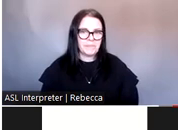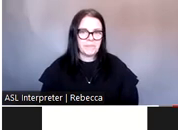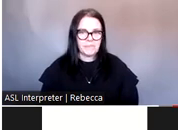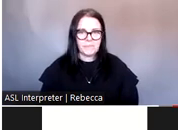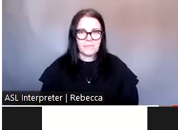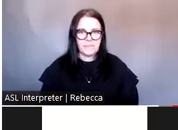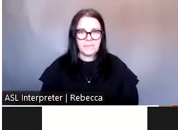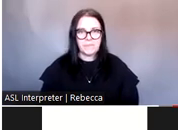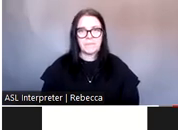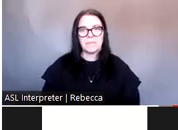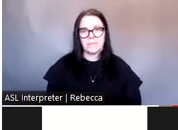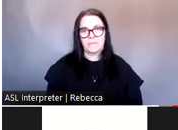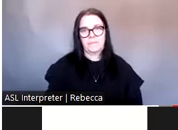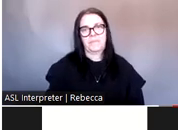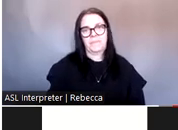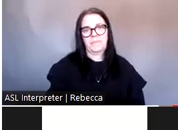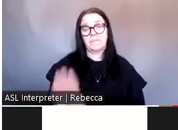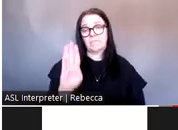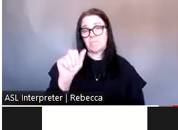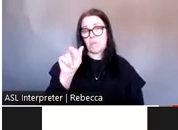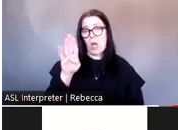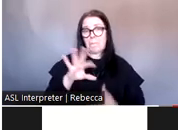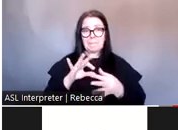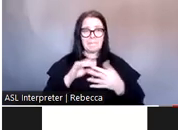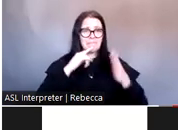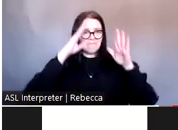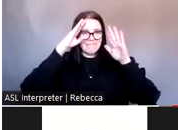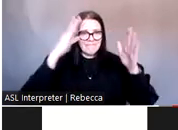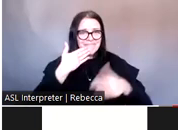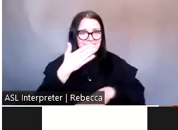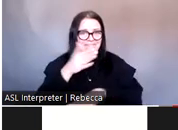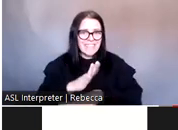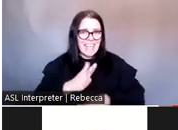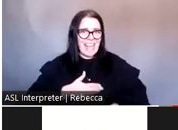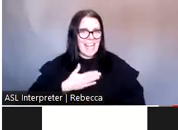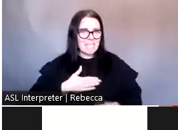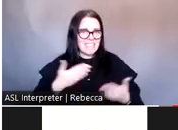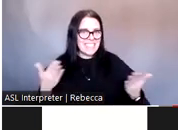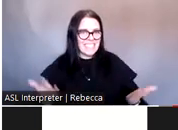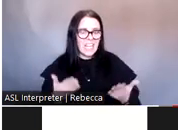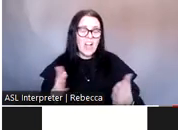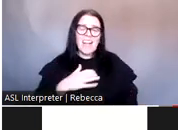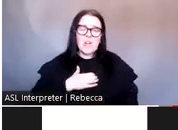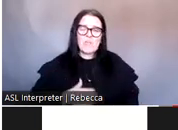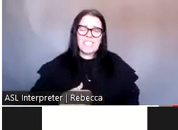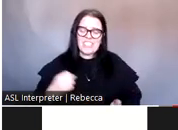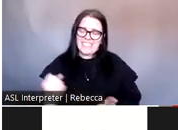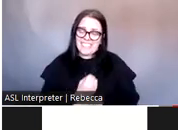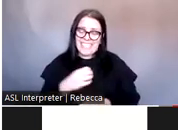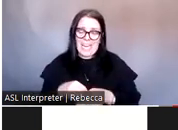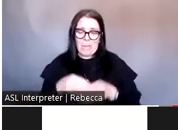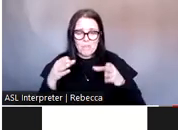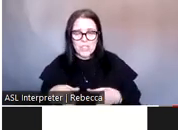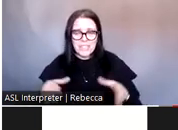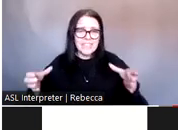Good afternoon, everyone. It's wonderful to be online with you today. It would be even more wonderful to be in person with you today, but